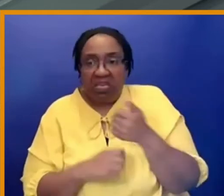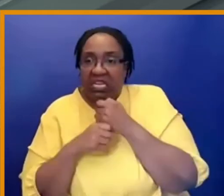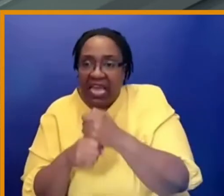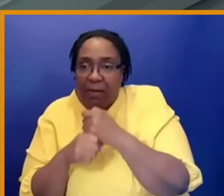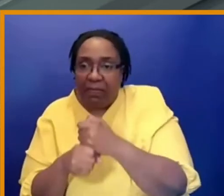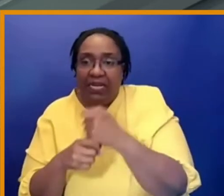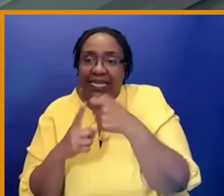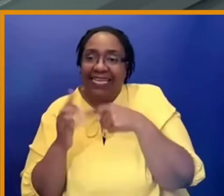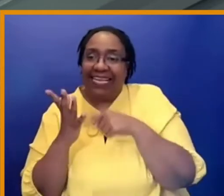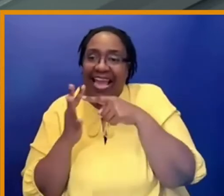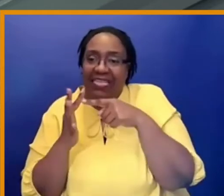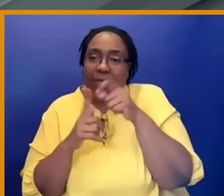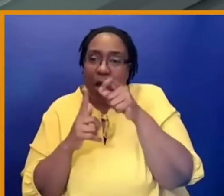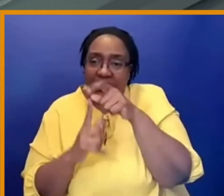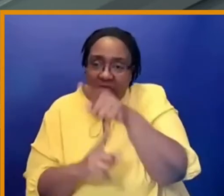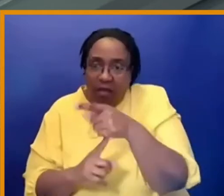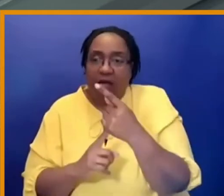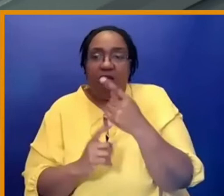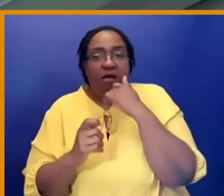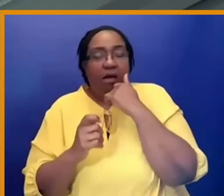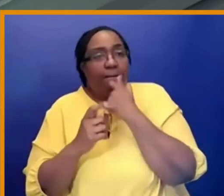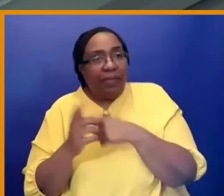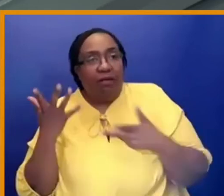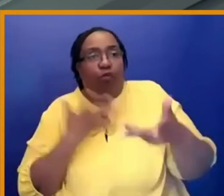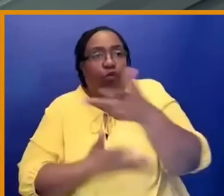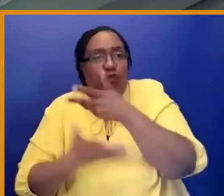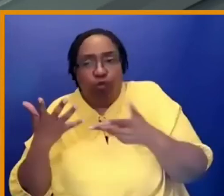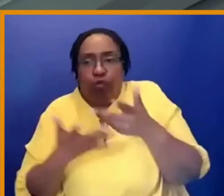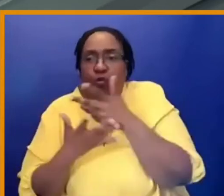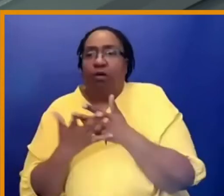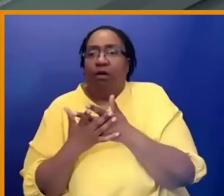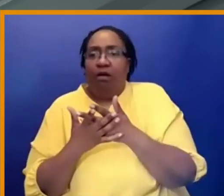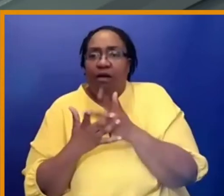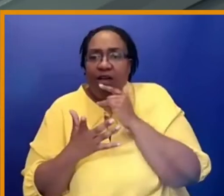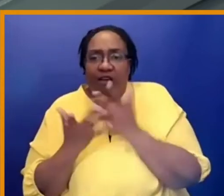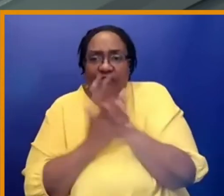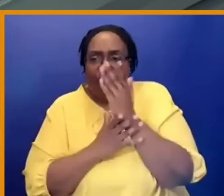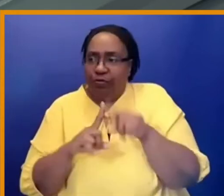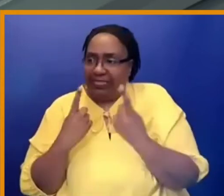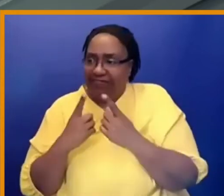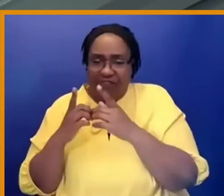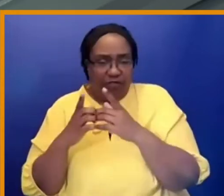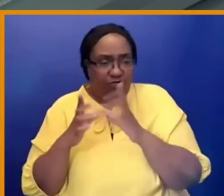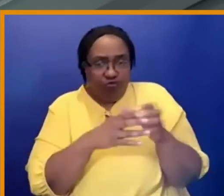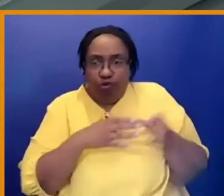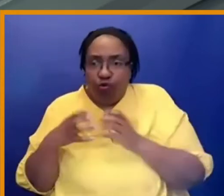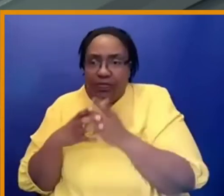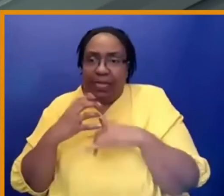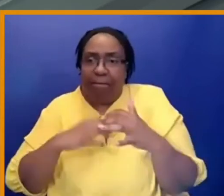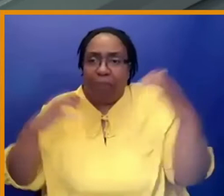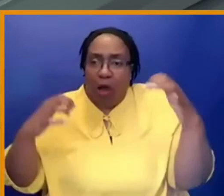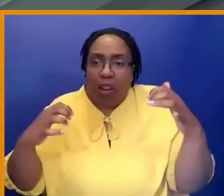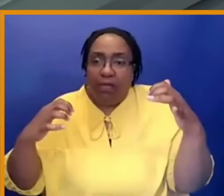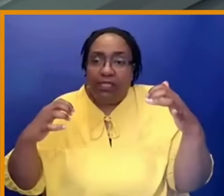the centre of a genuinely cross-party group of parliamentarians, the government was forced to agree to a state of